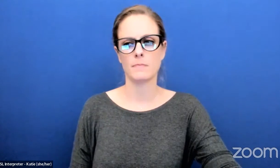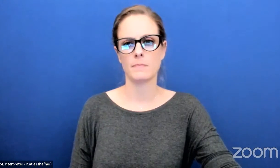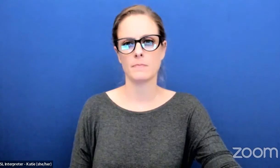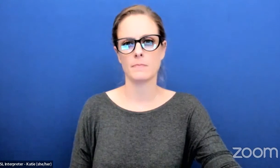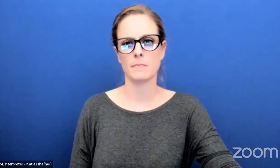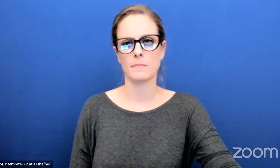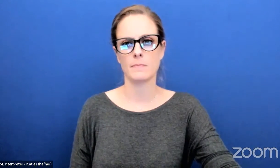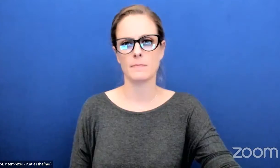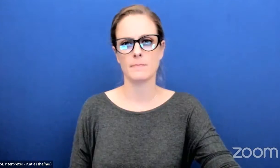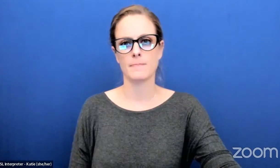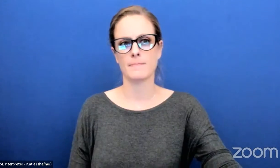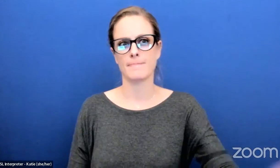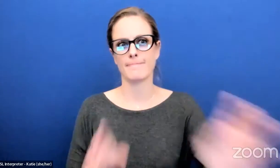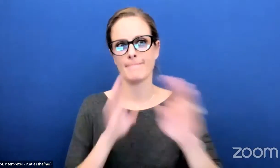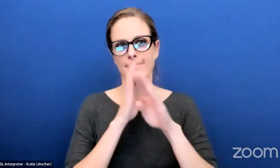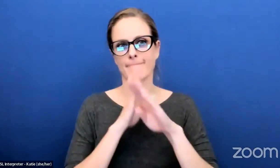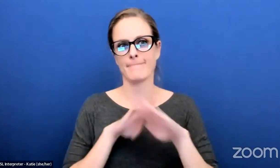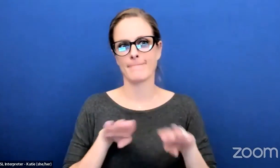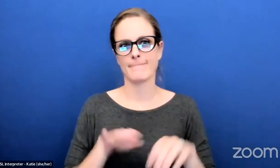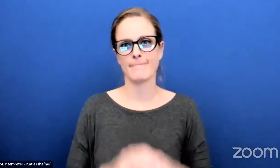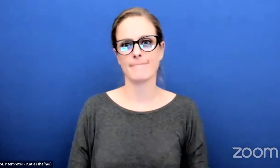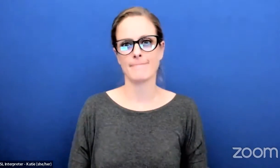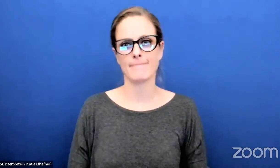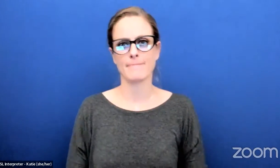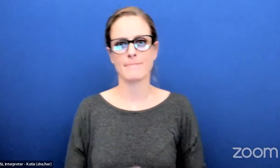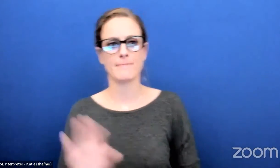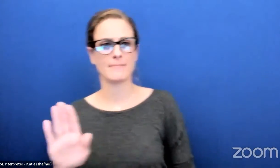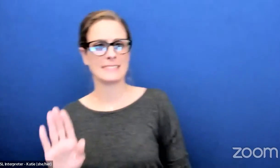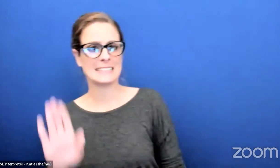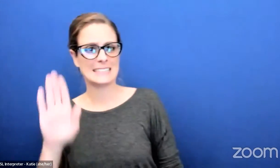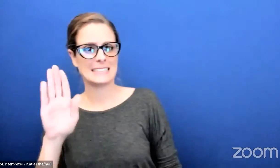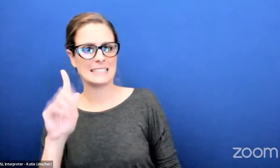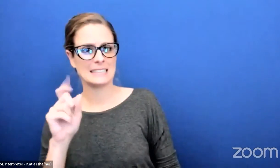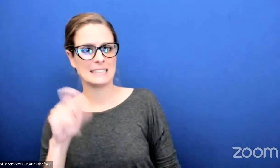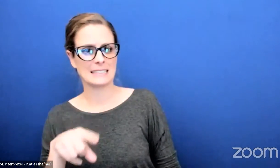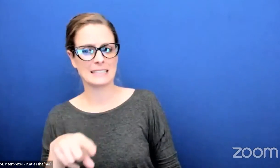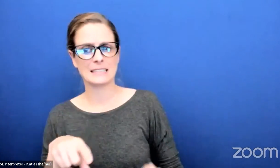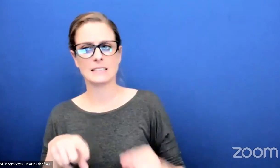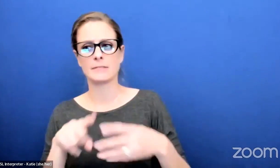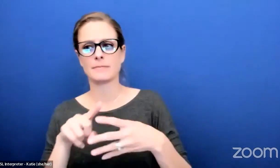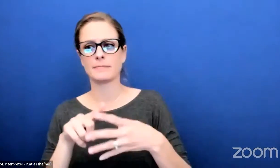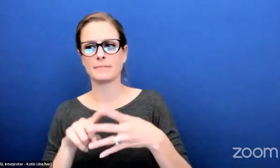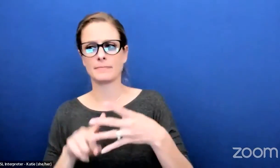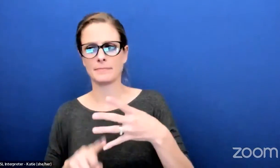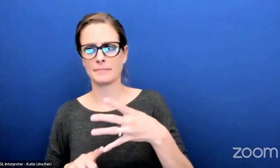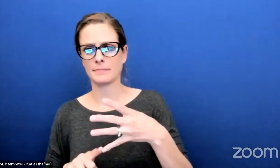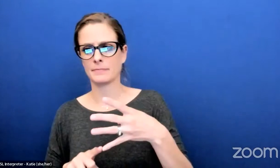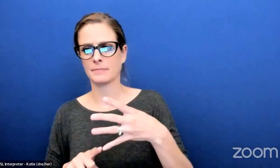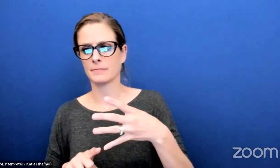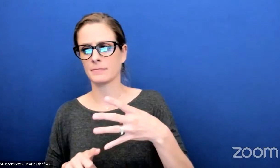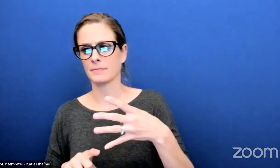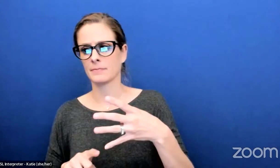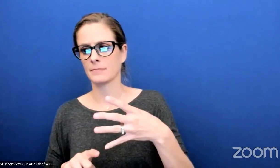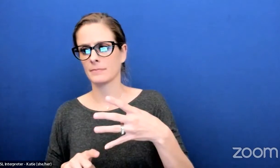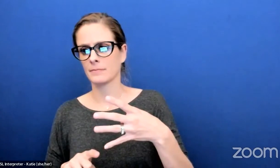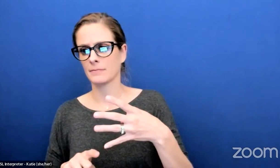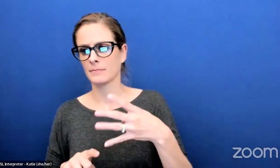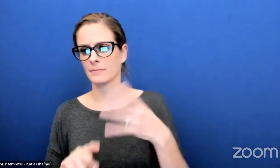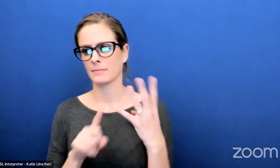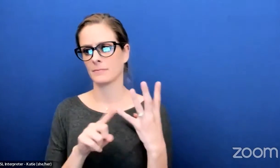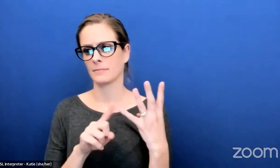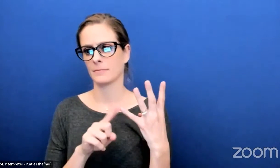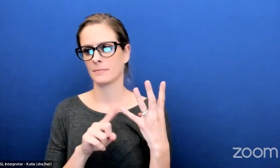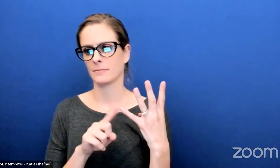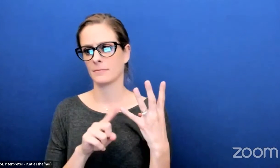Team, Yes. quick question. The first one says strengthen, align public health infrastructure. Was that the